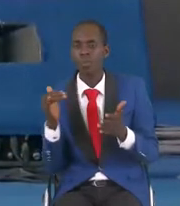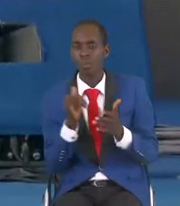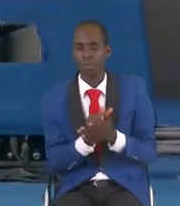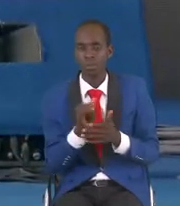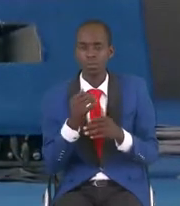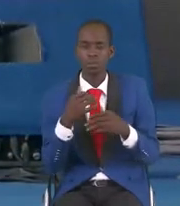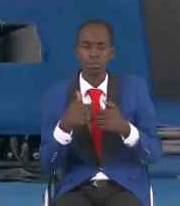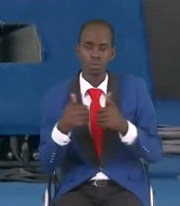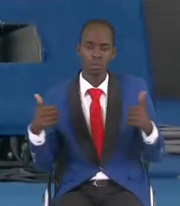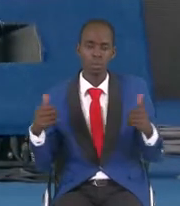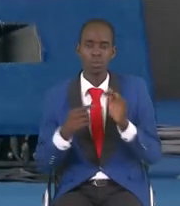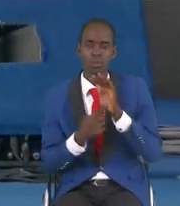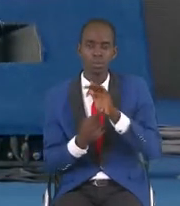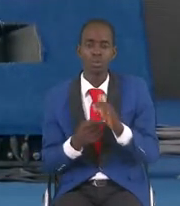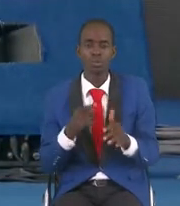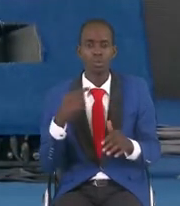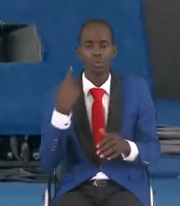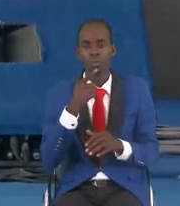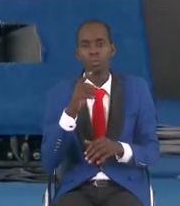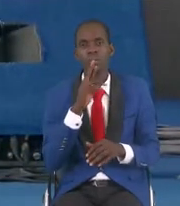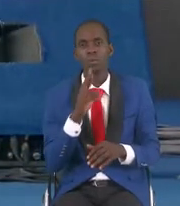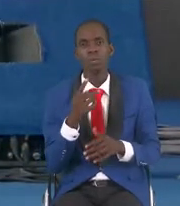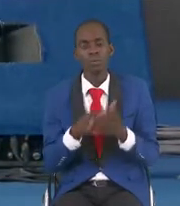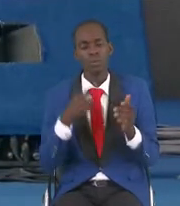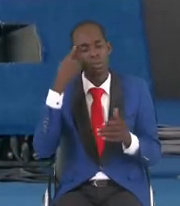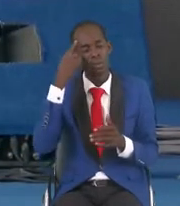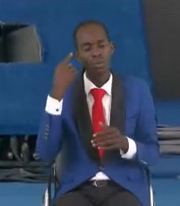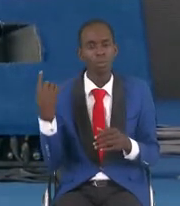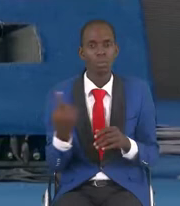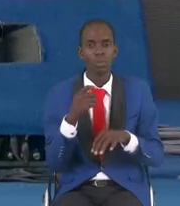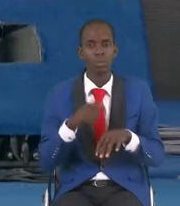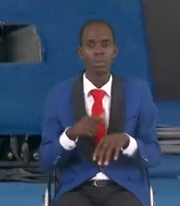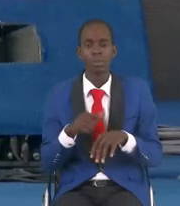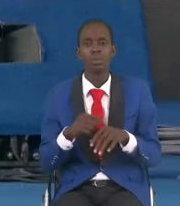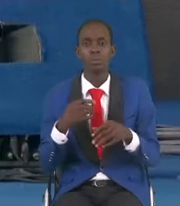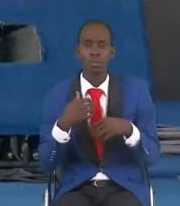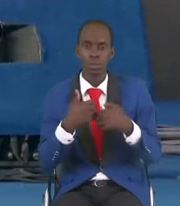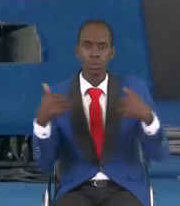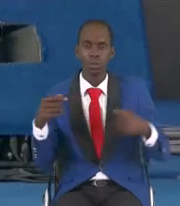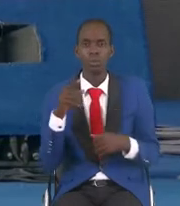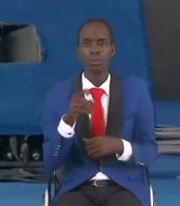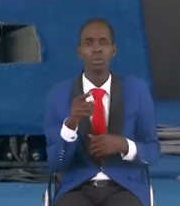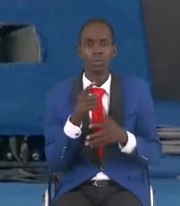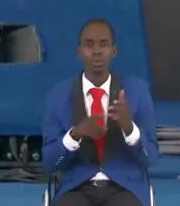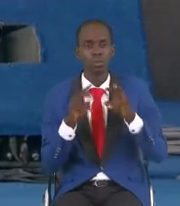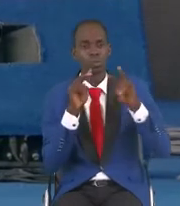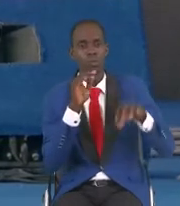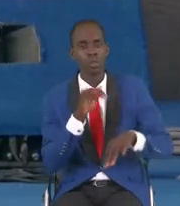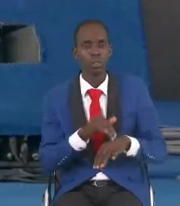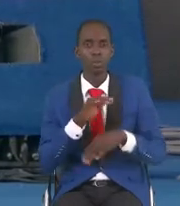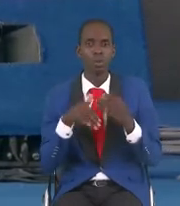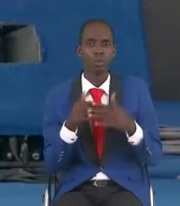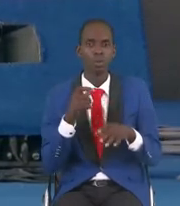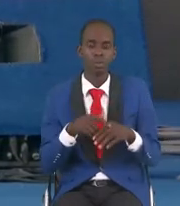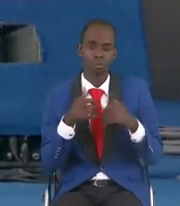life. What you think about all the time defines your life. What you look at all the time defines